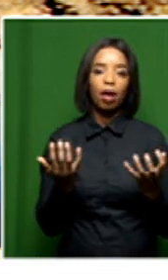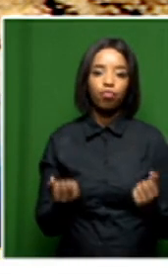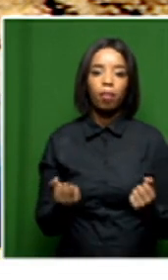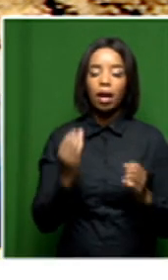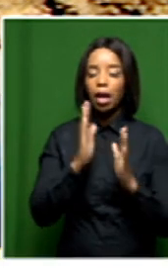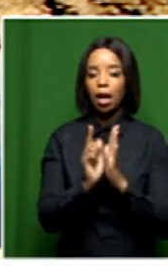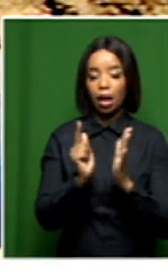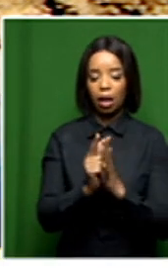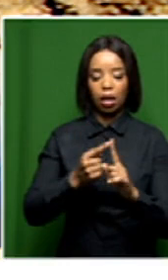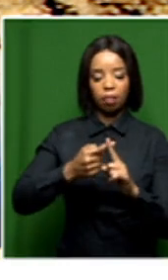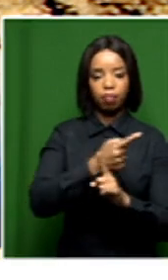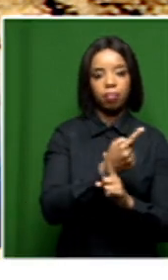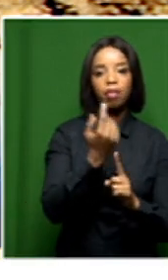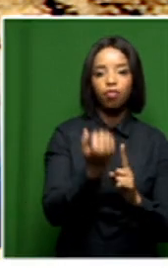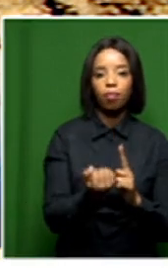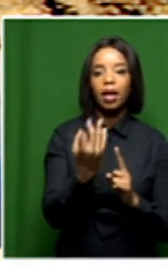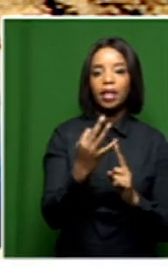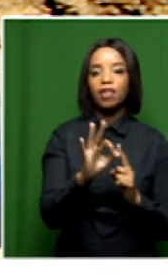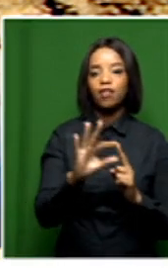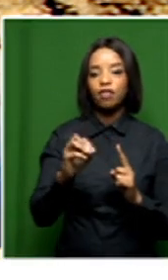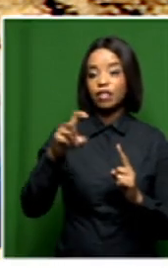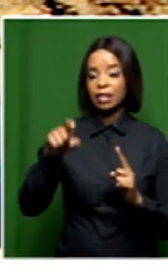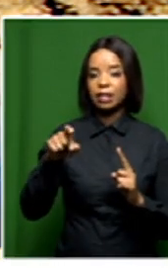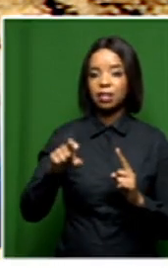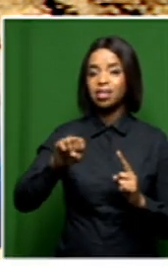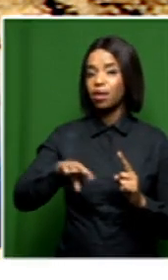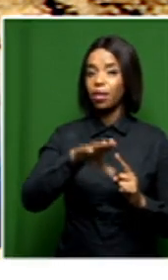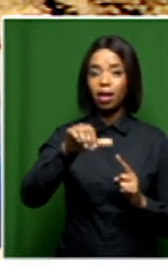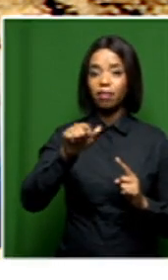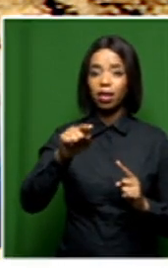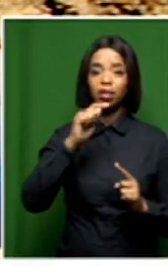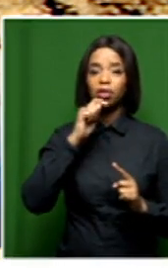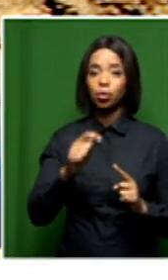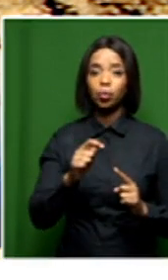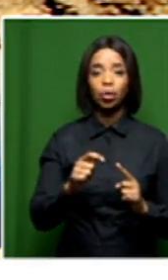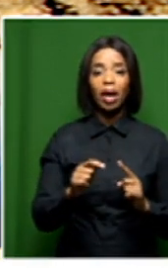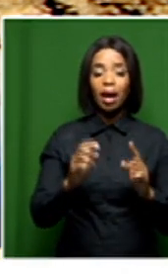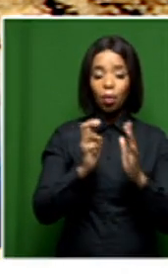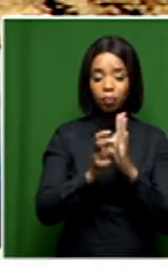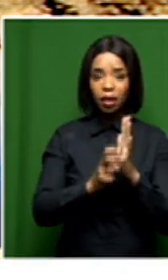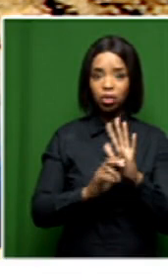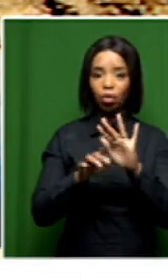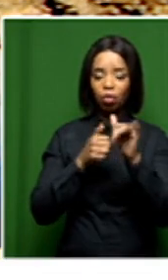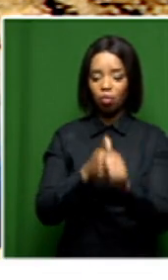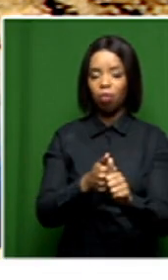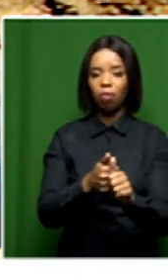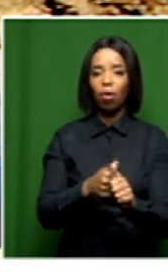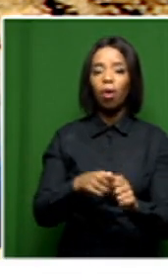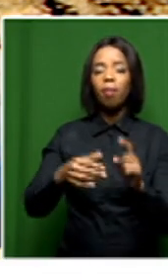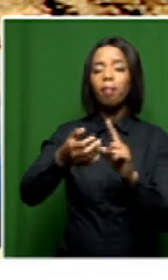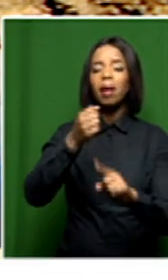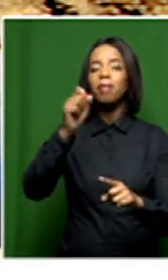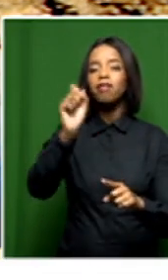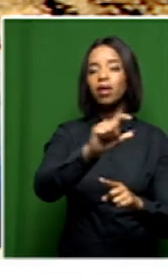that South Africa has a long way to go towards instilling a culture of ethics in public service. Now,